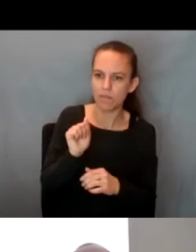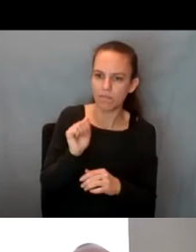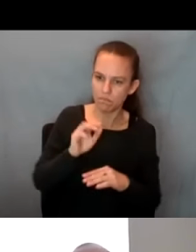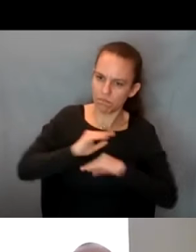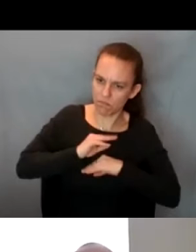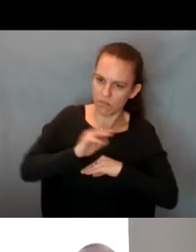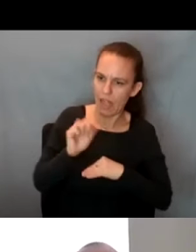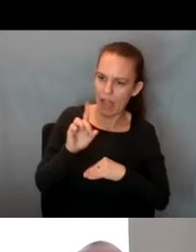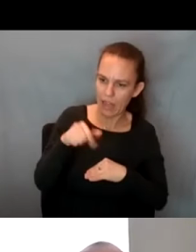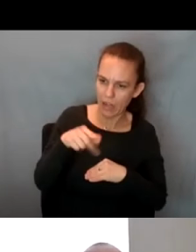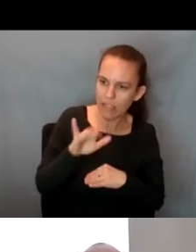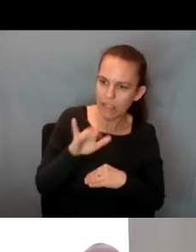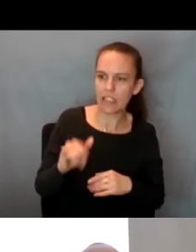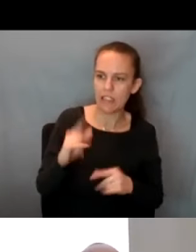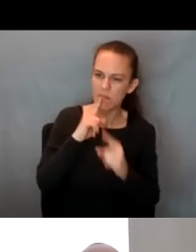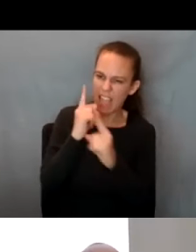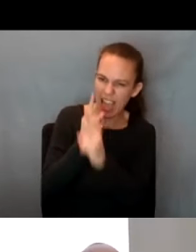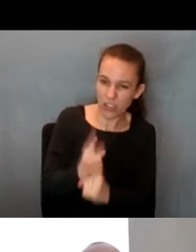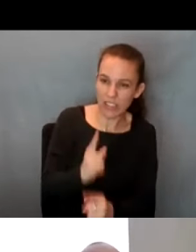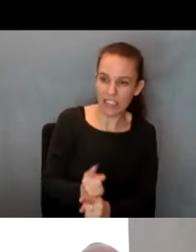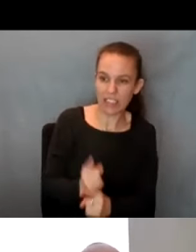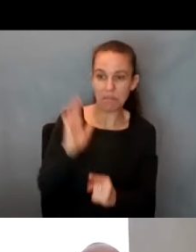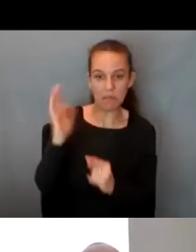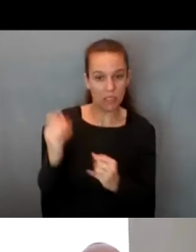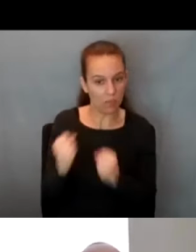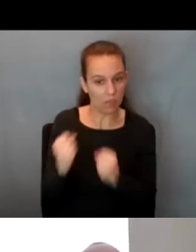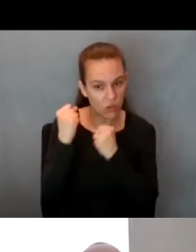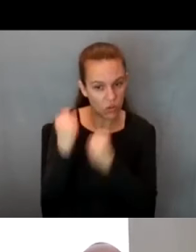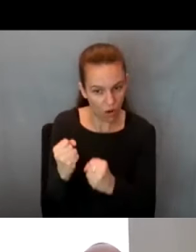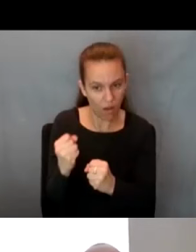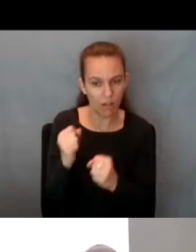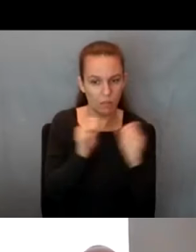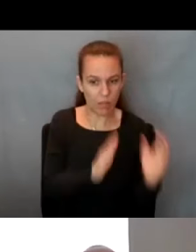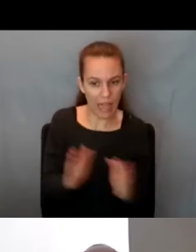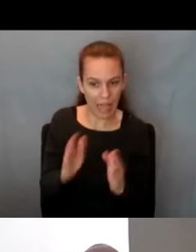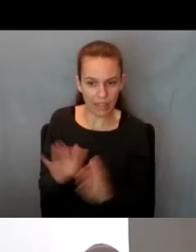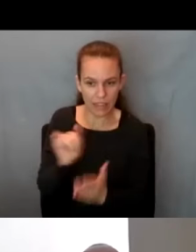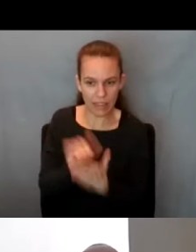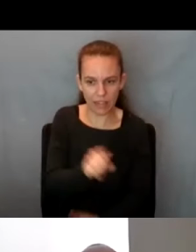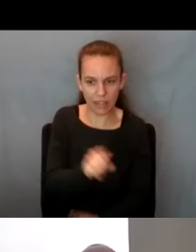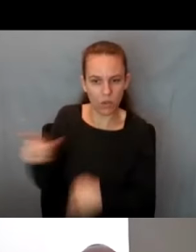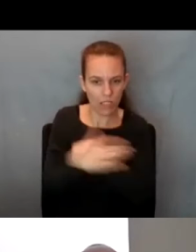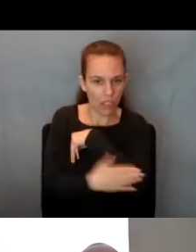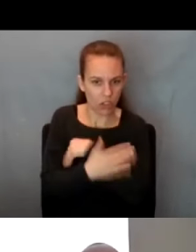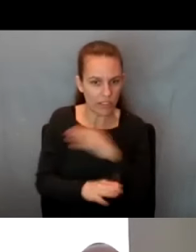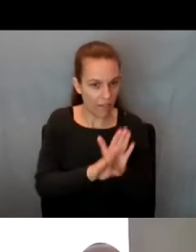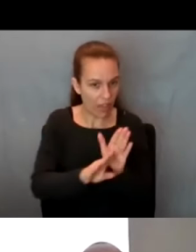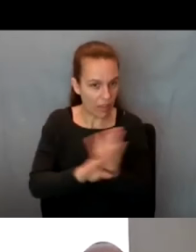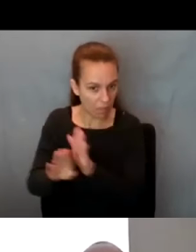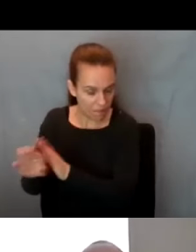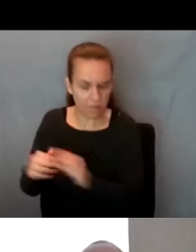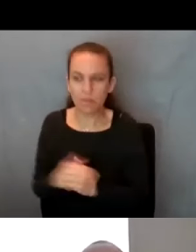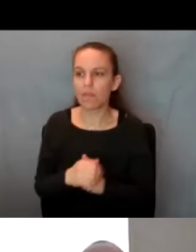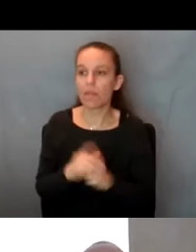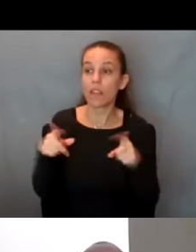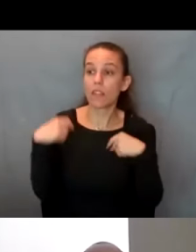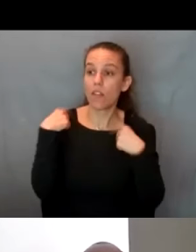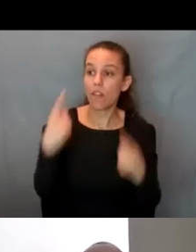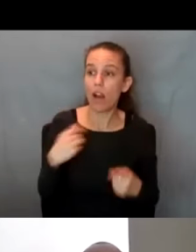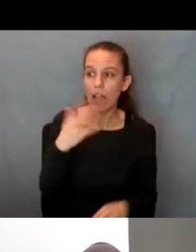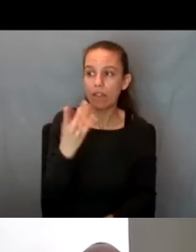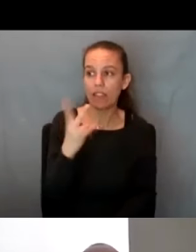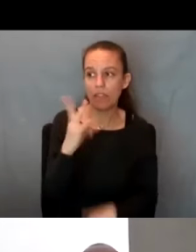accuracy, robustness of the different plans that have been developed. So far, we have 17 countries